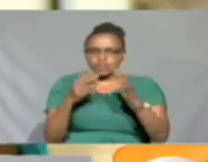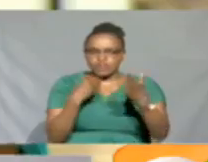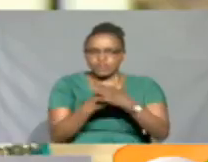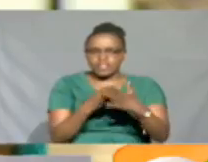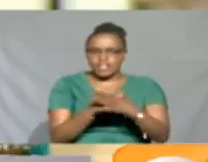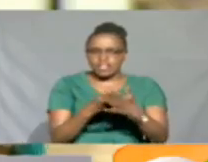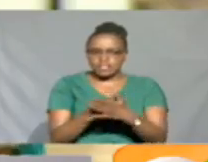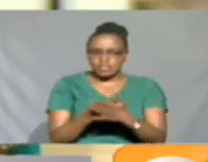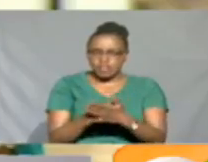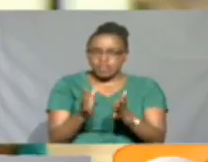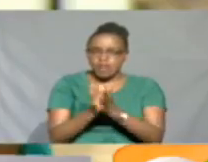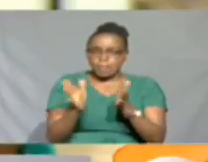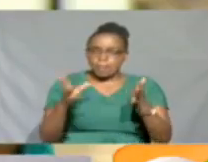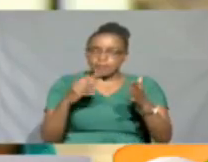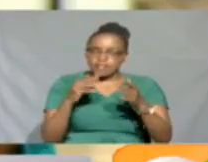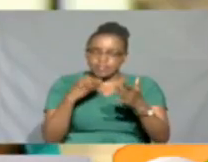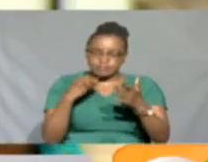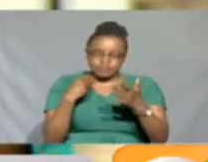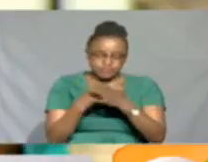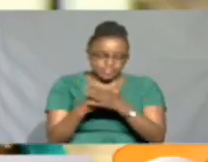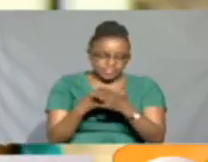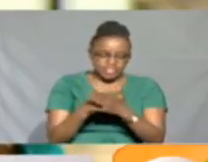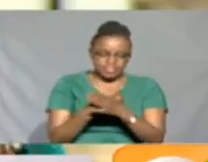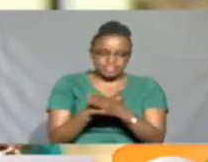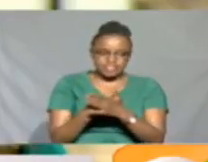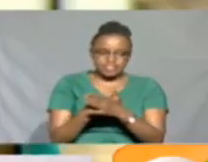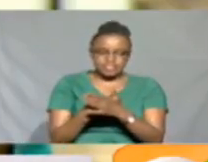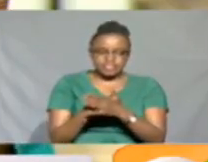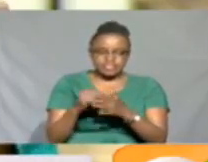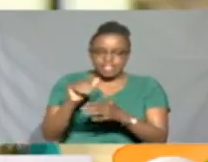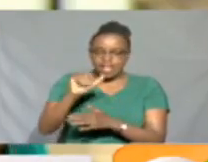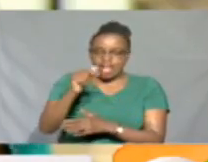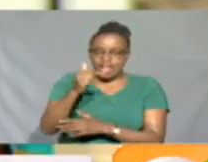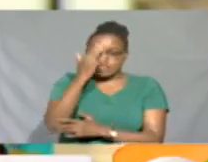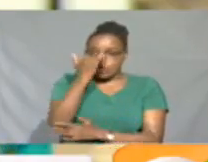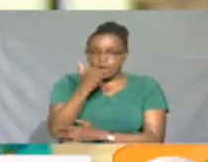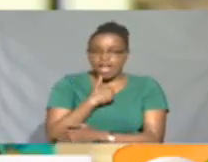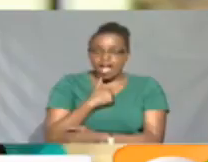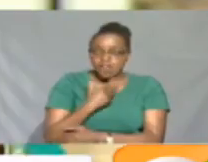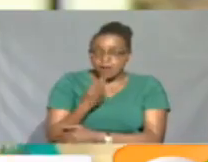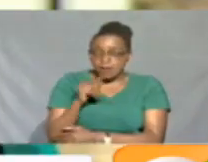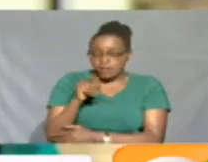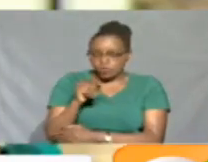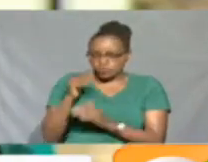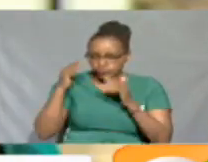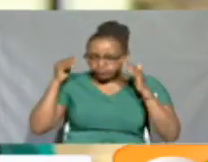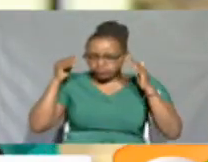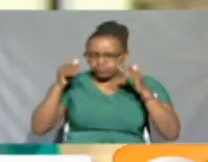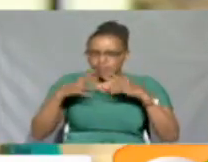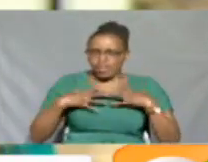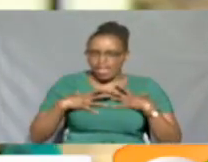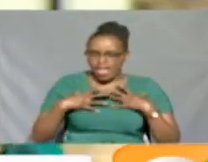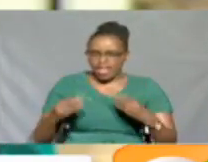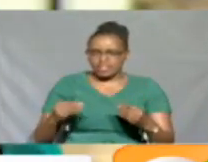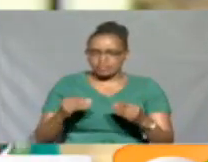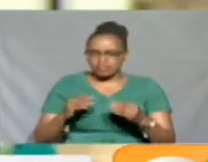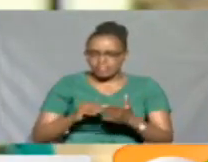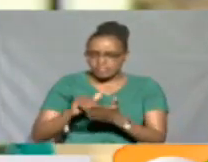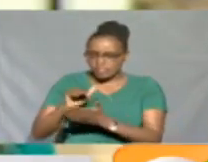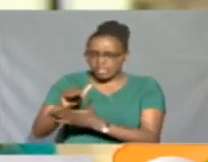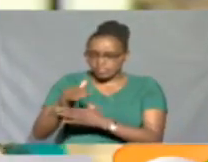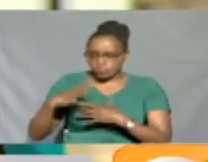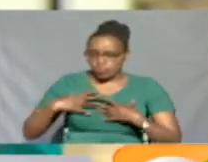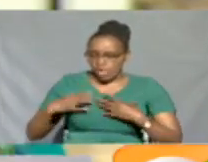the Public Finance Act, so that we can, the PFM Act, so that we can have the money that is dedicated to health strictly going to